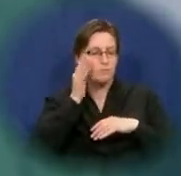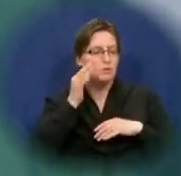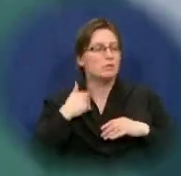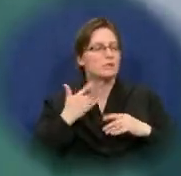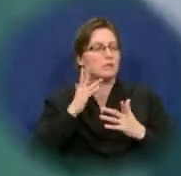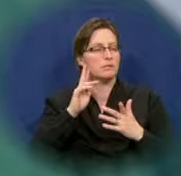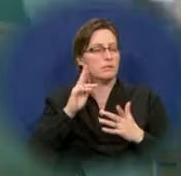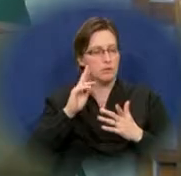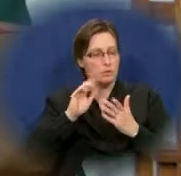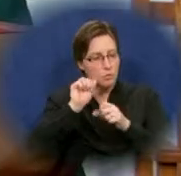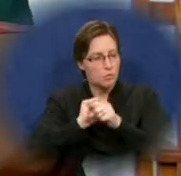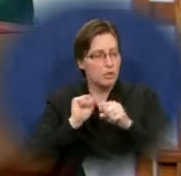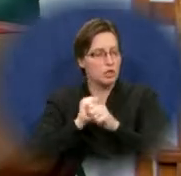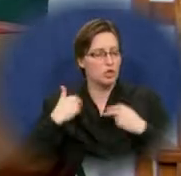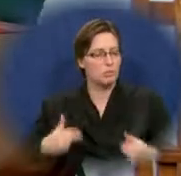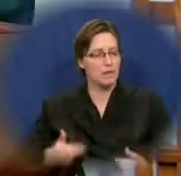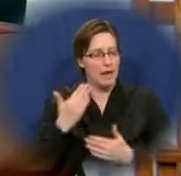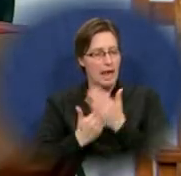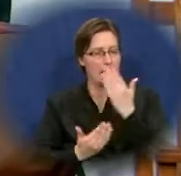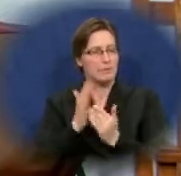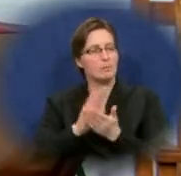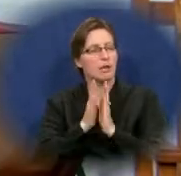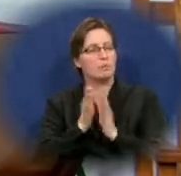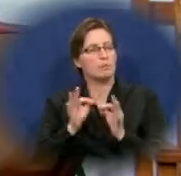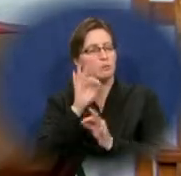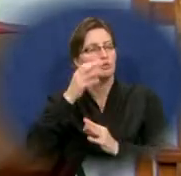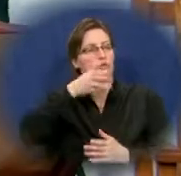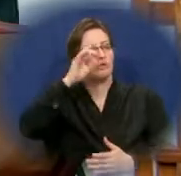spiritual drink. Blessed be God forever.